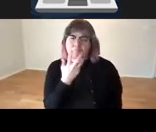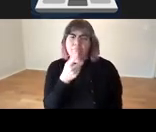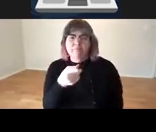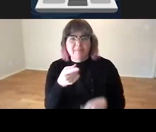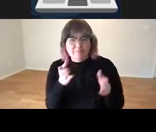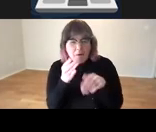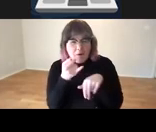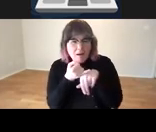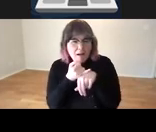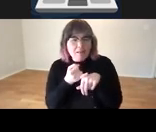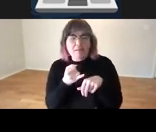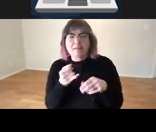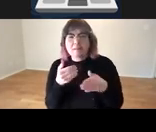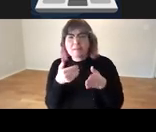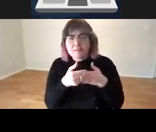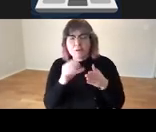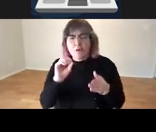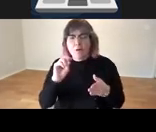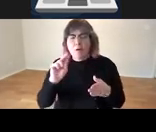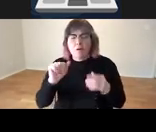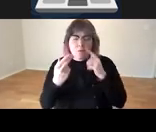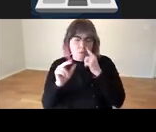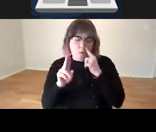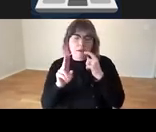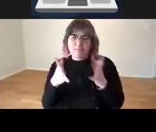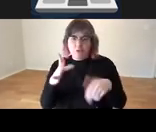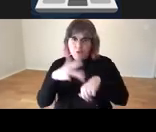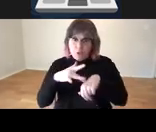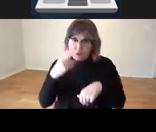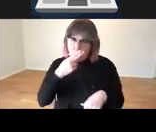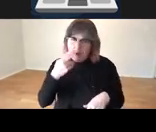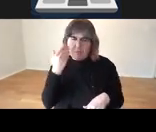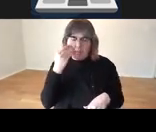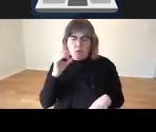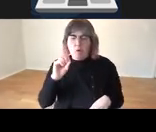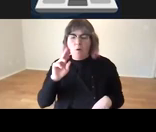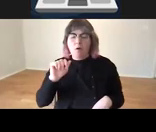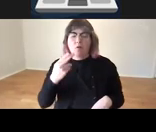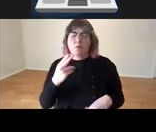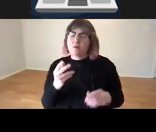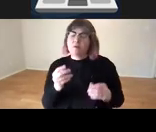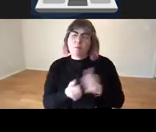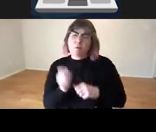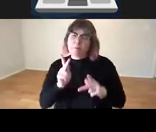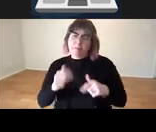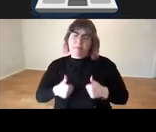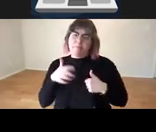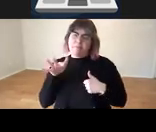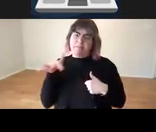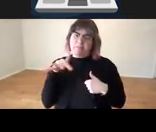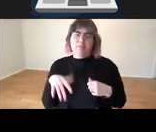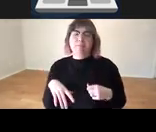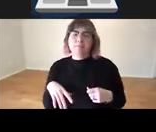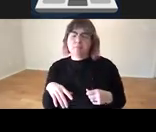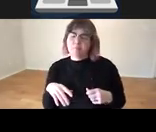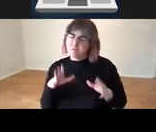tiny island is off the island of Oahu. So if any of you have ever been to Hawaii, Oahu is one of the most populated islands and a great place to